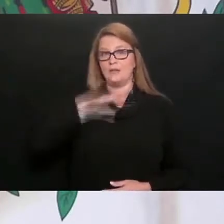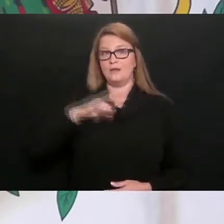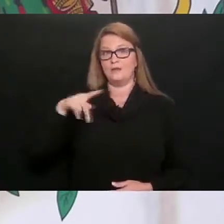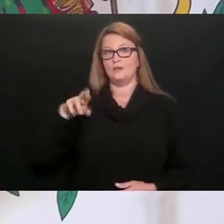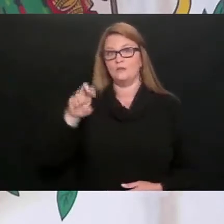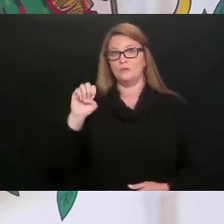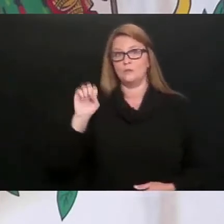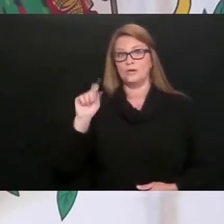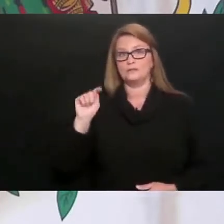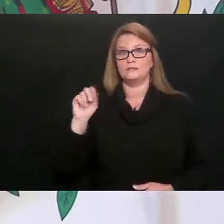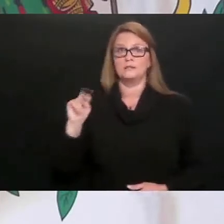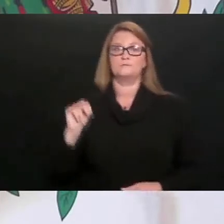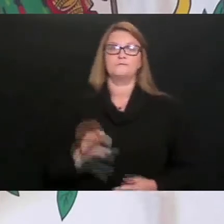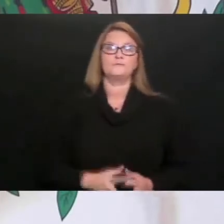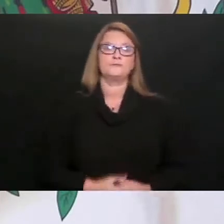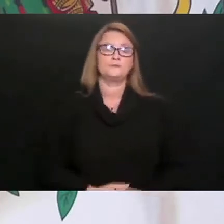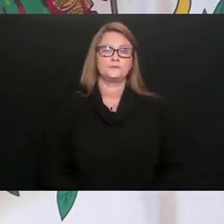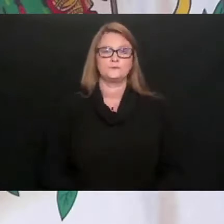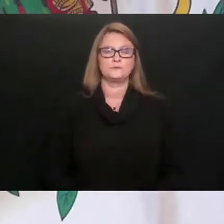County.